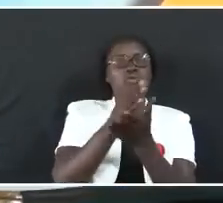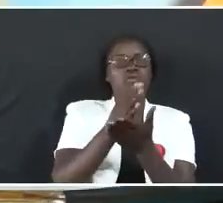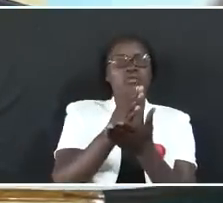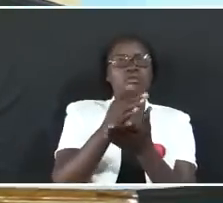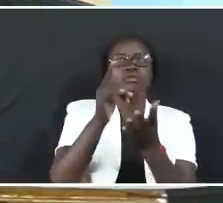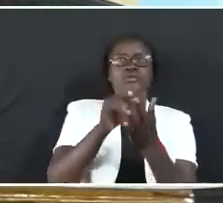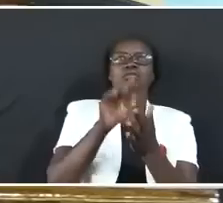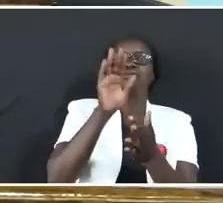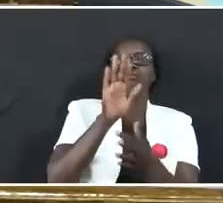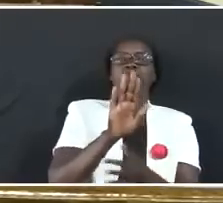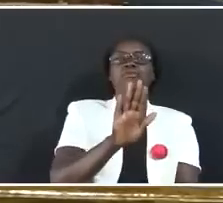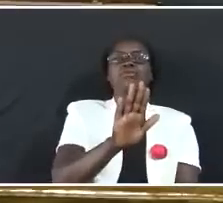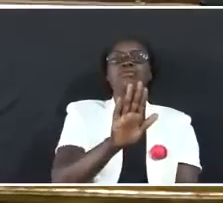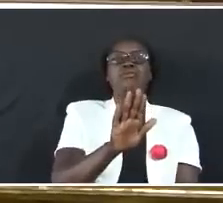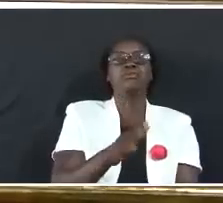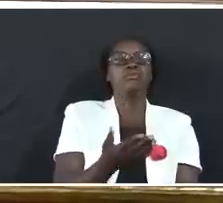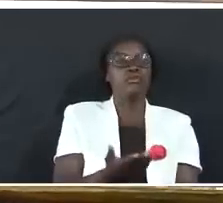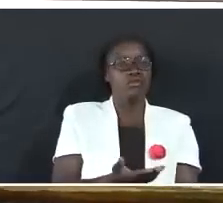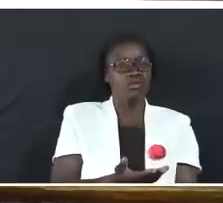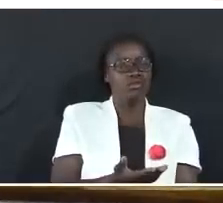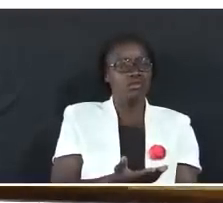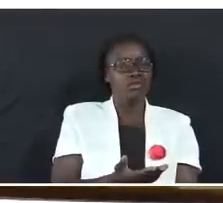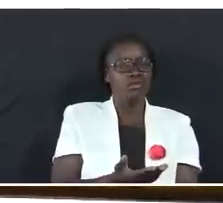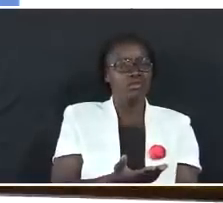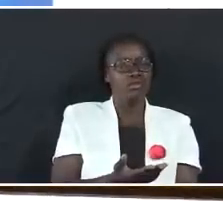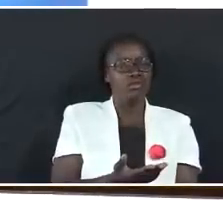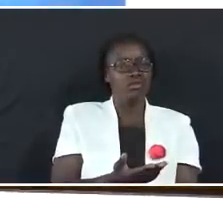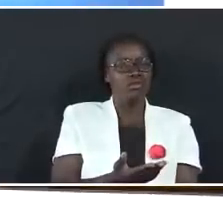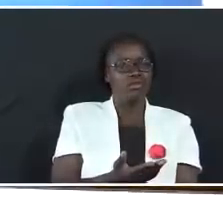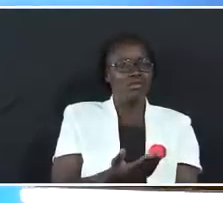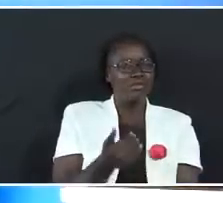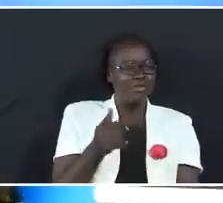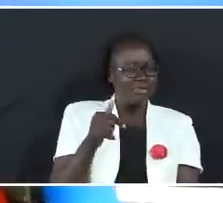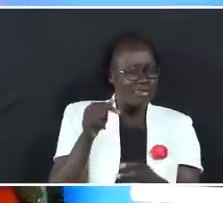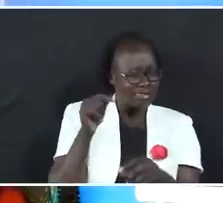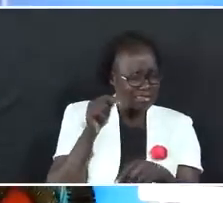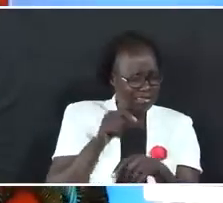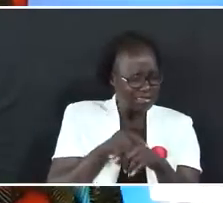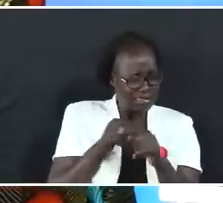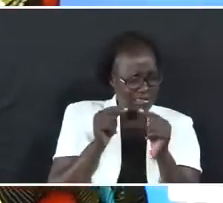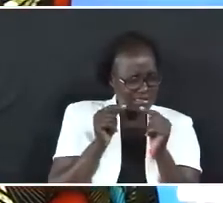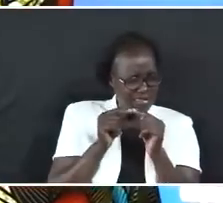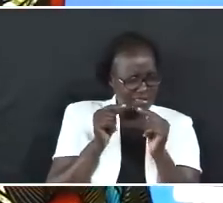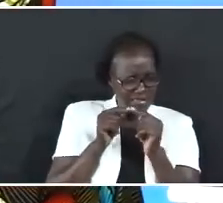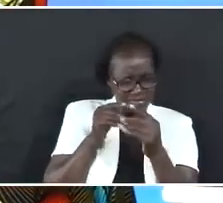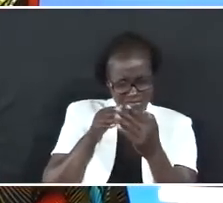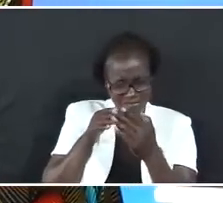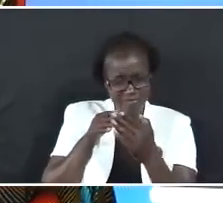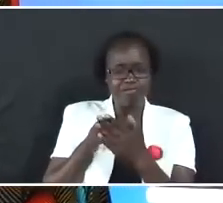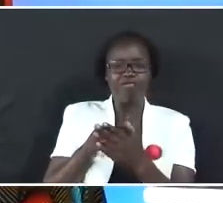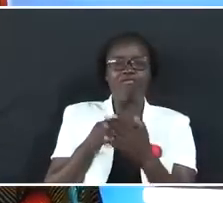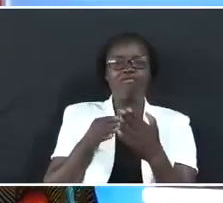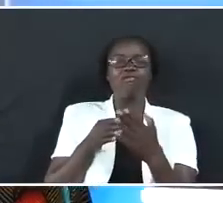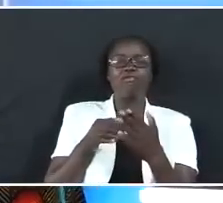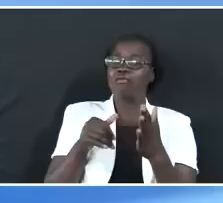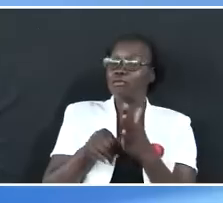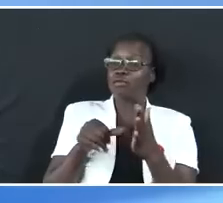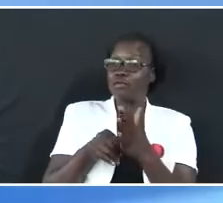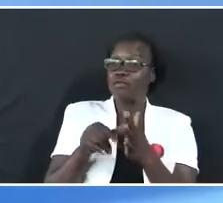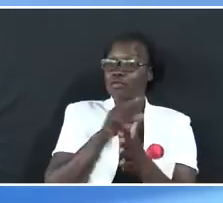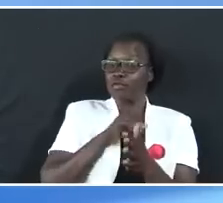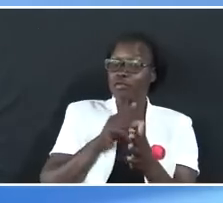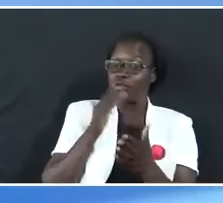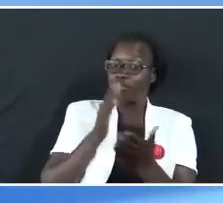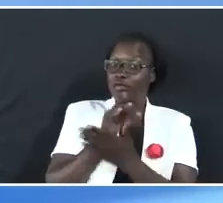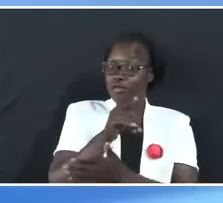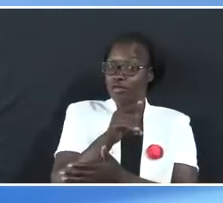be true to the till end. It's until you're painted to a corner then the Lord will